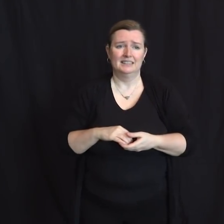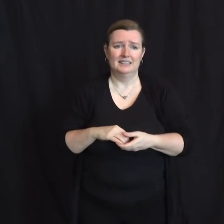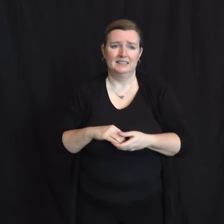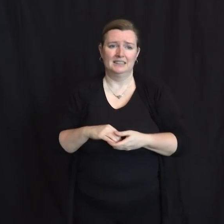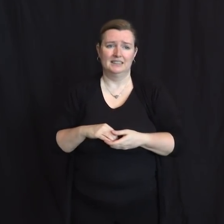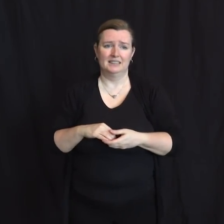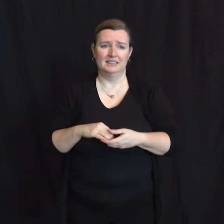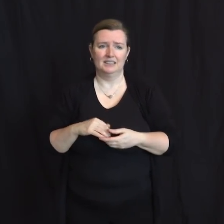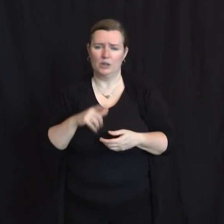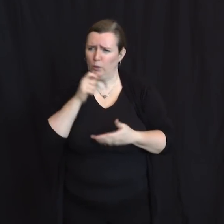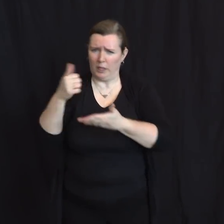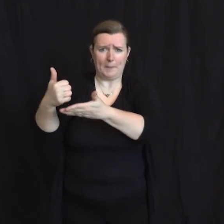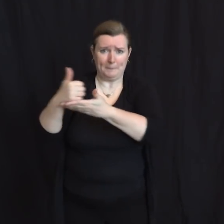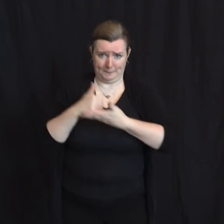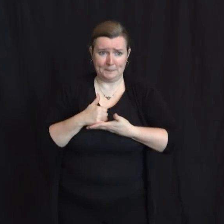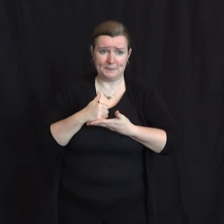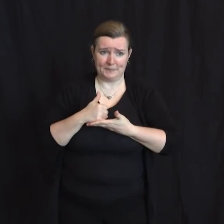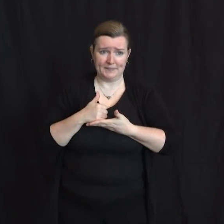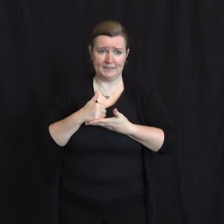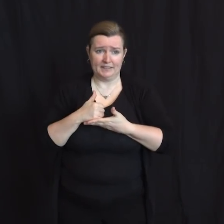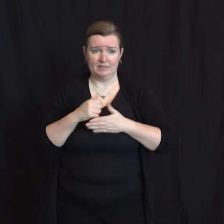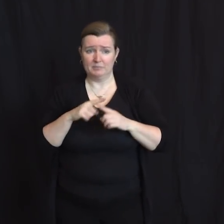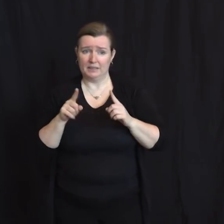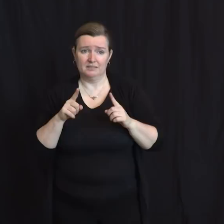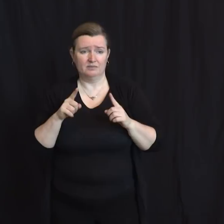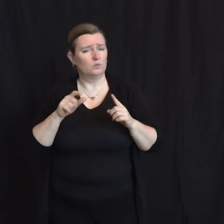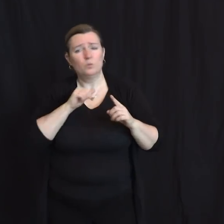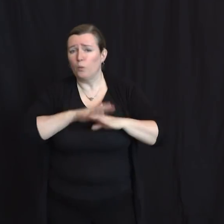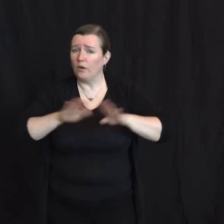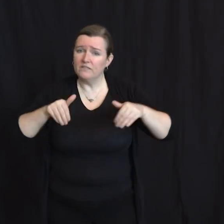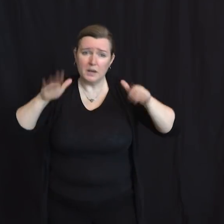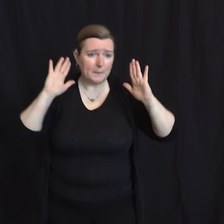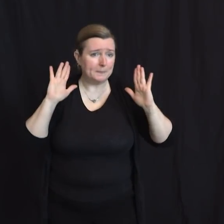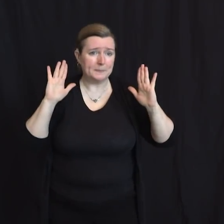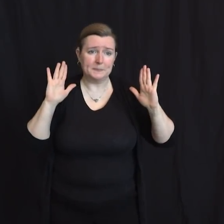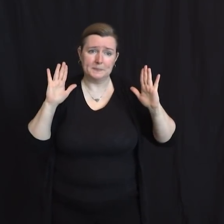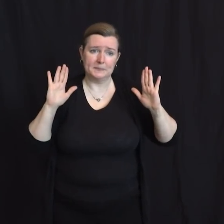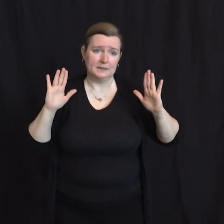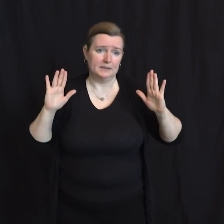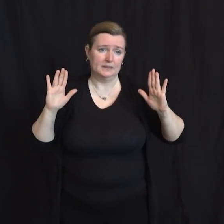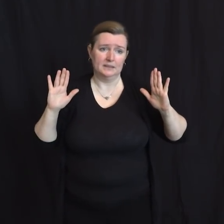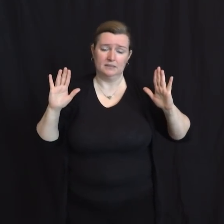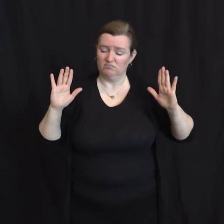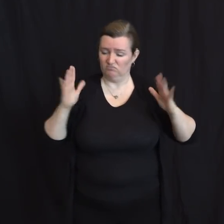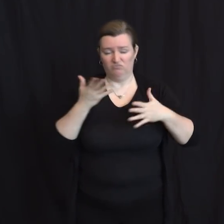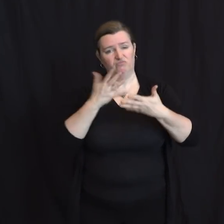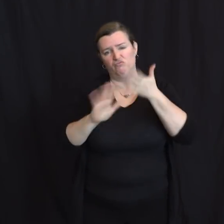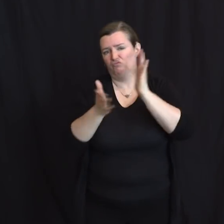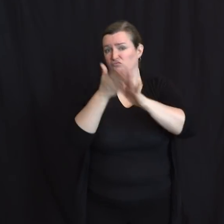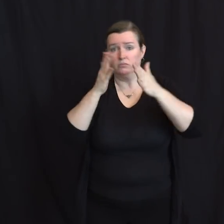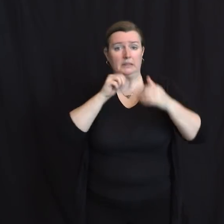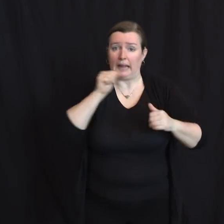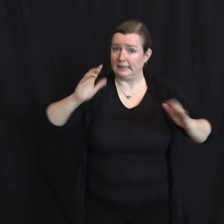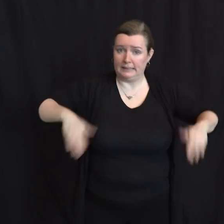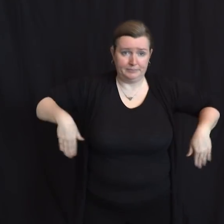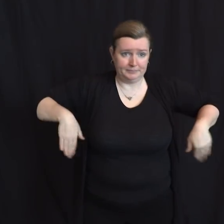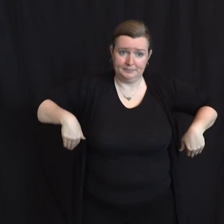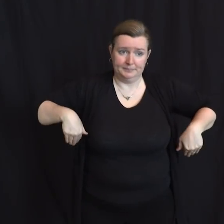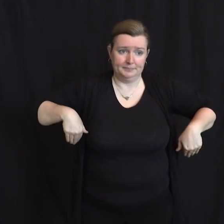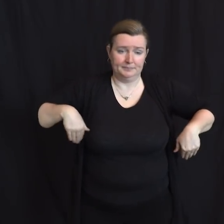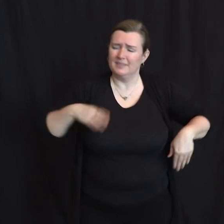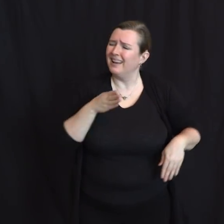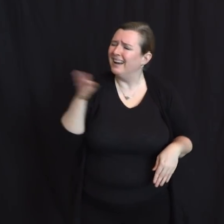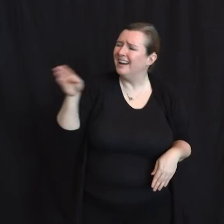all. But you got to stay at it. We are not out of the woods yet. Maybe go to Matt and then